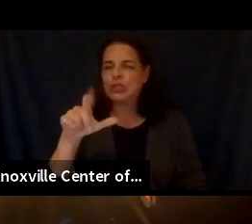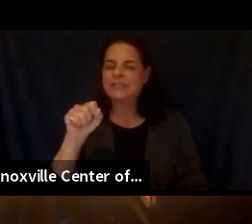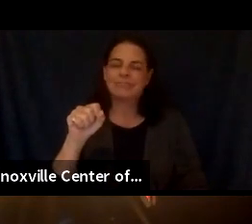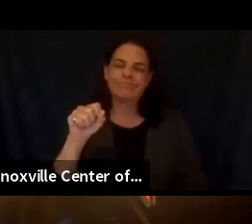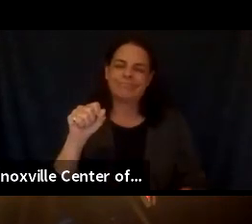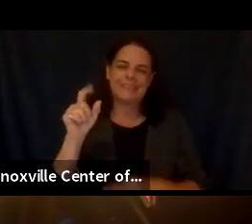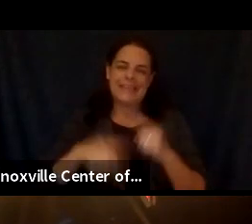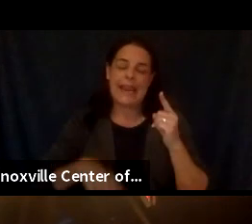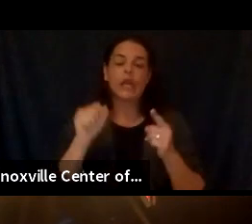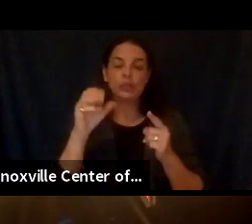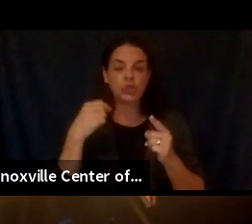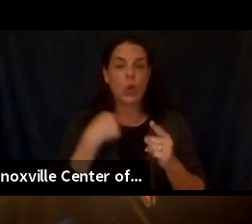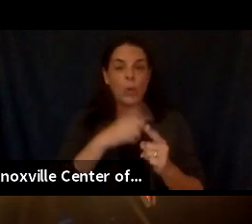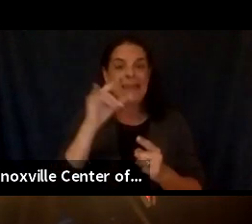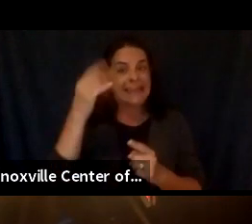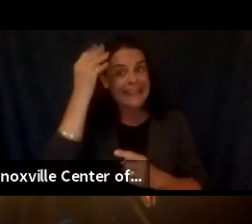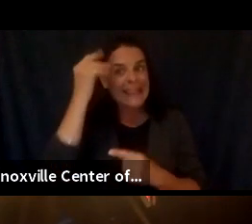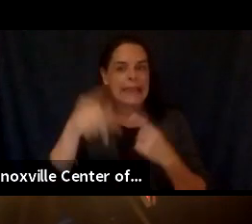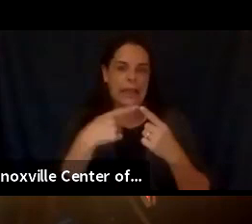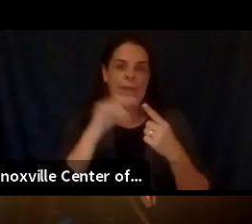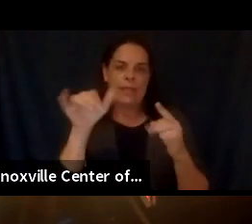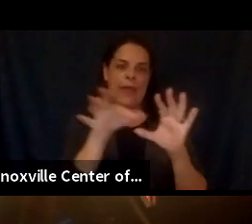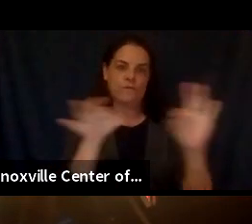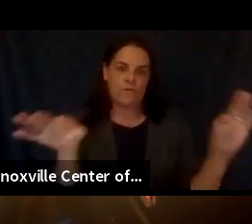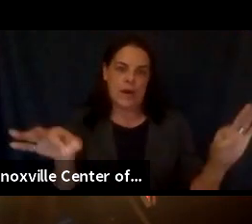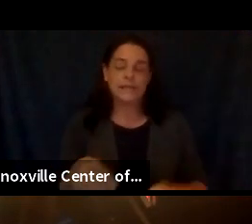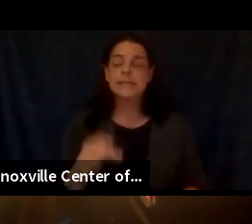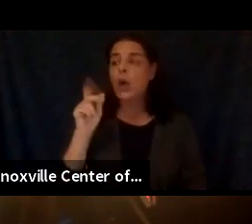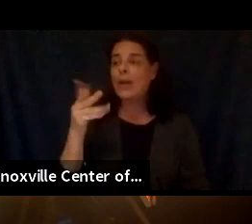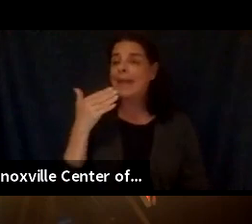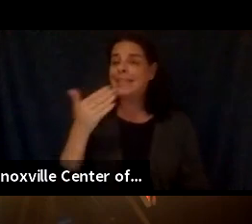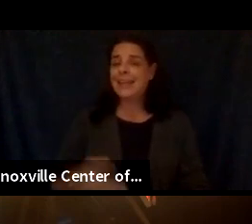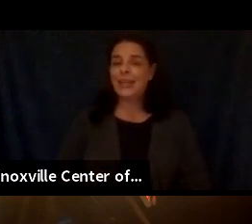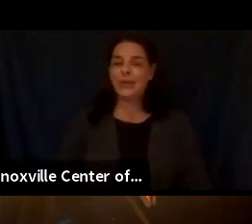that phrase. Thank you.